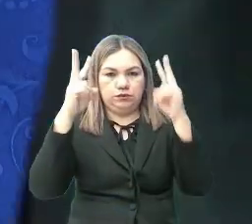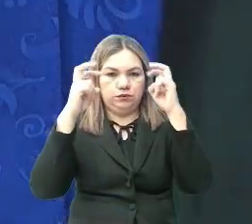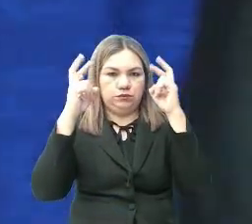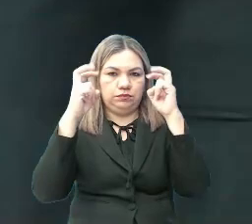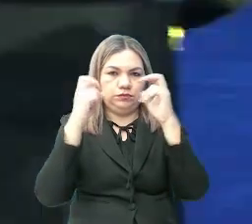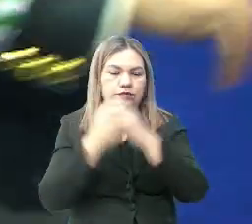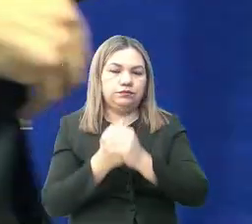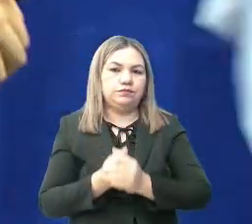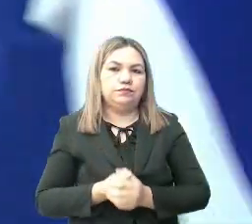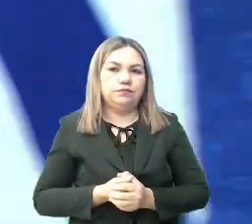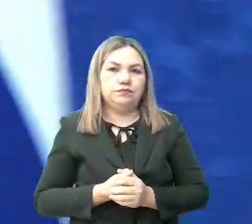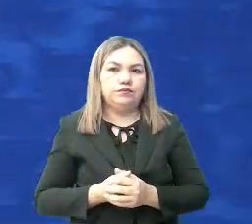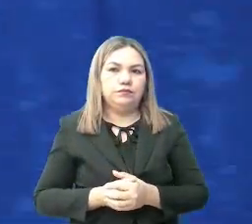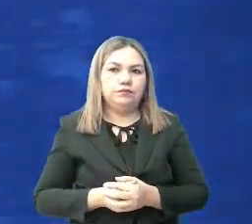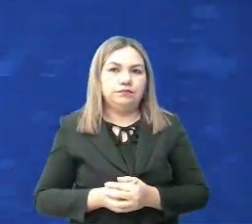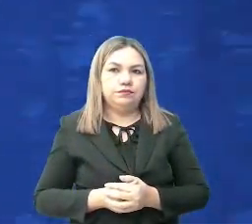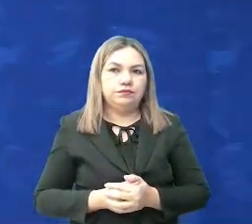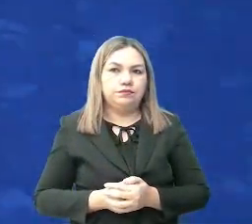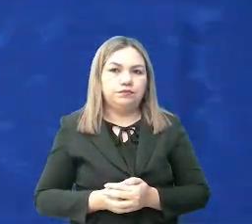go?